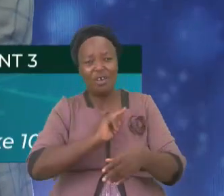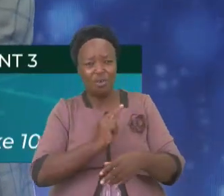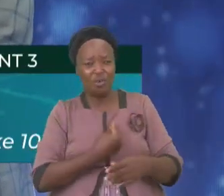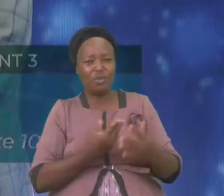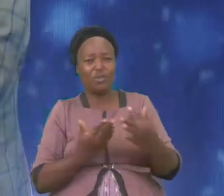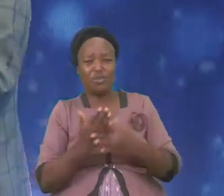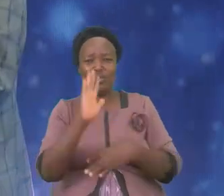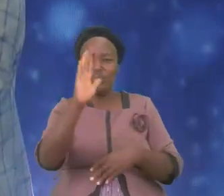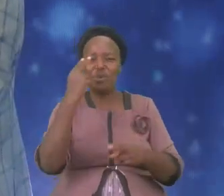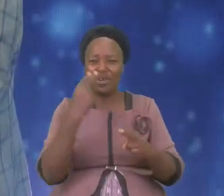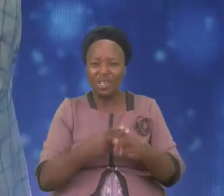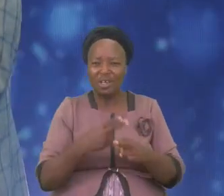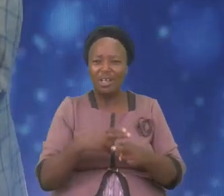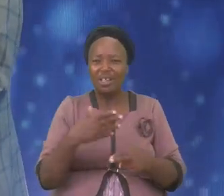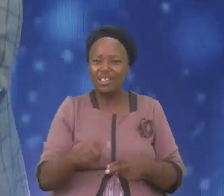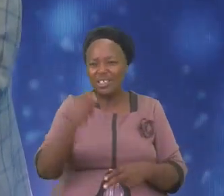unto them.